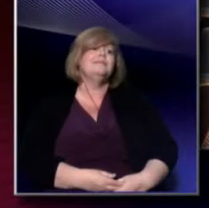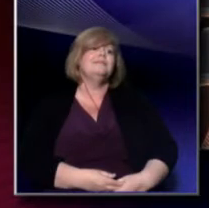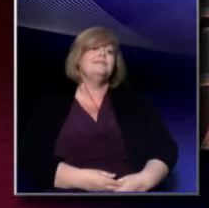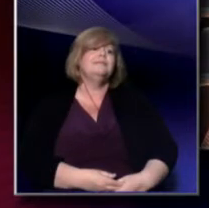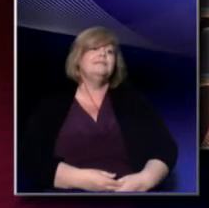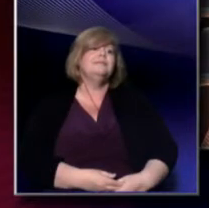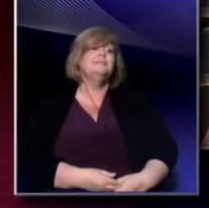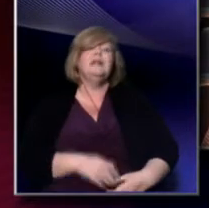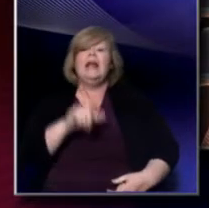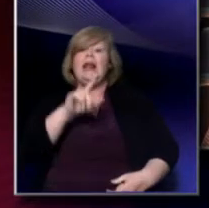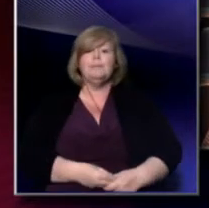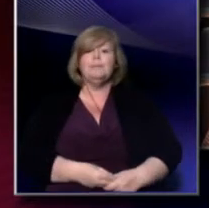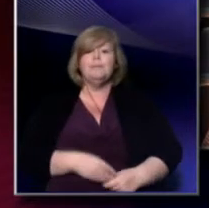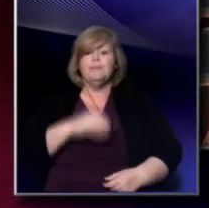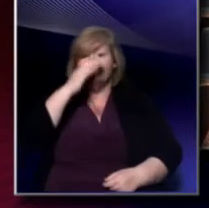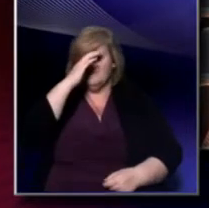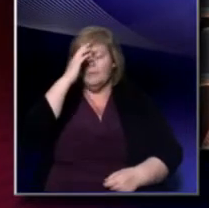Any questions?